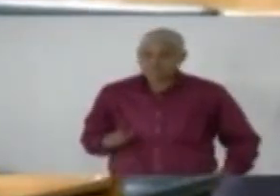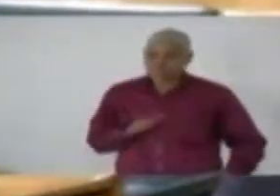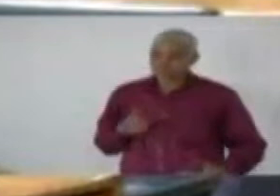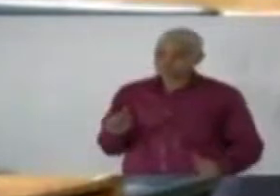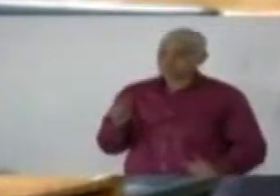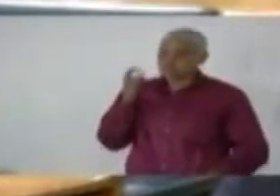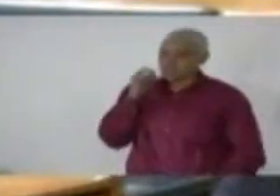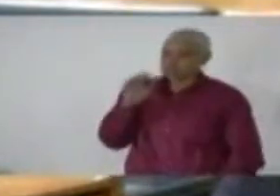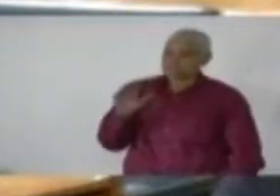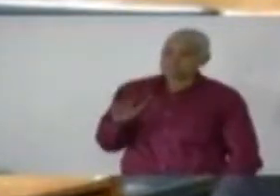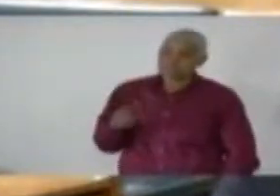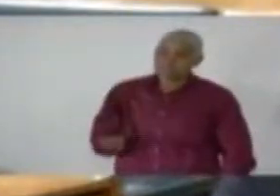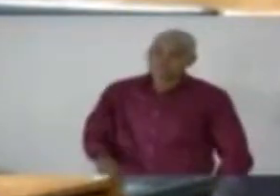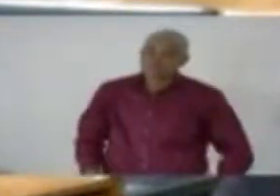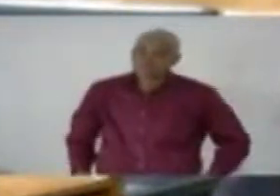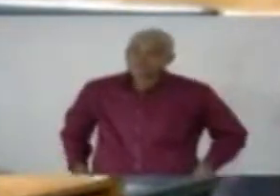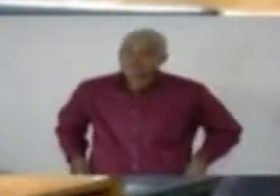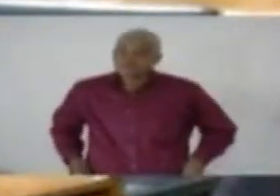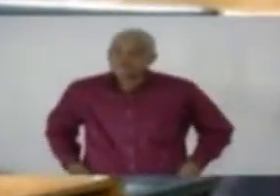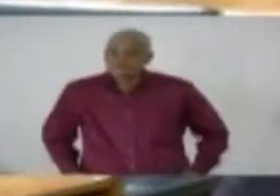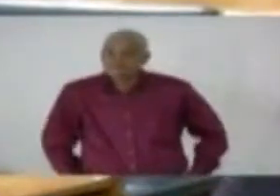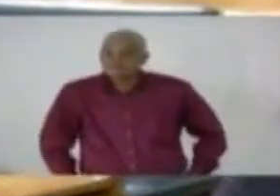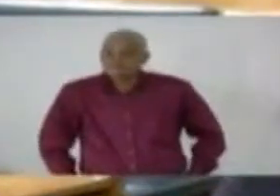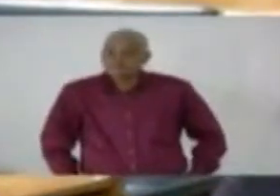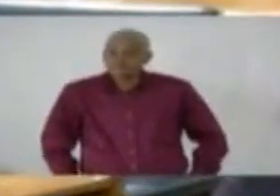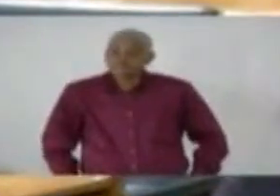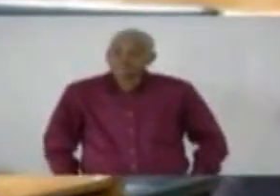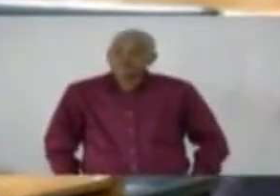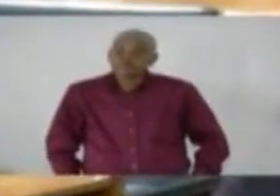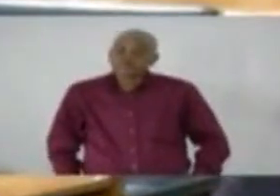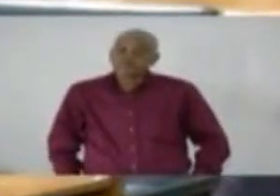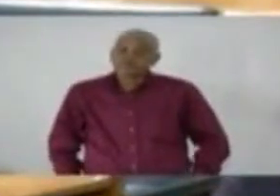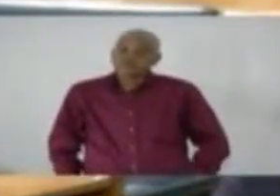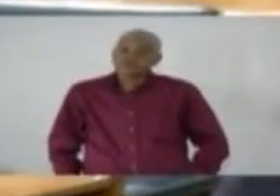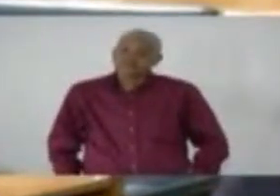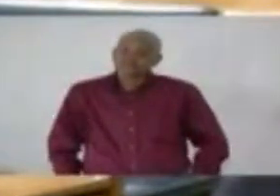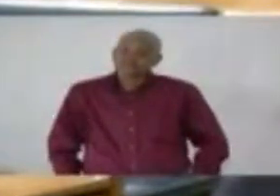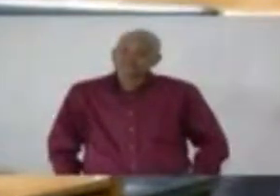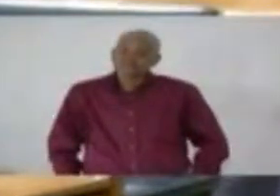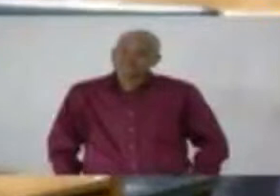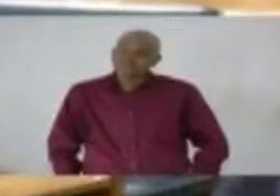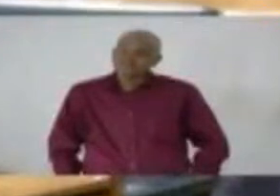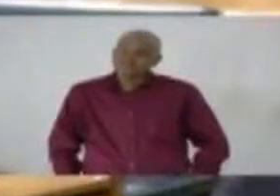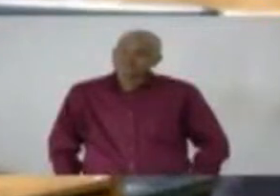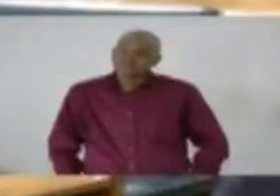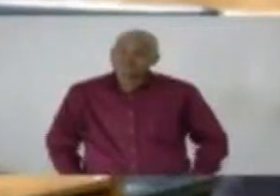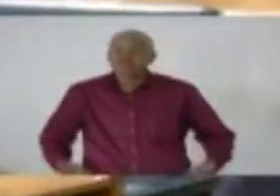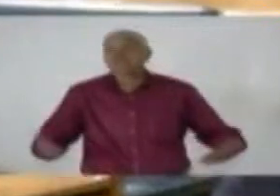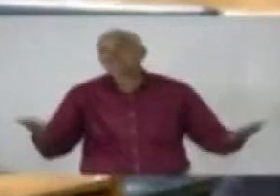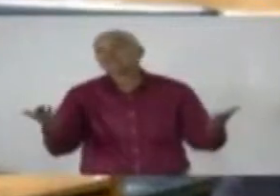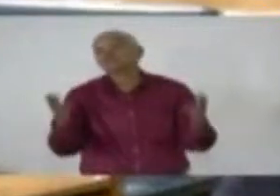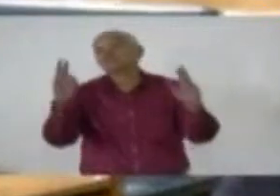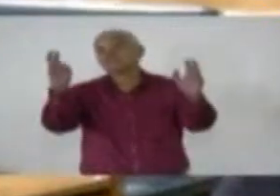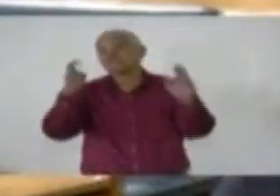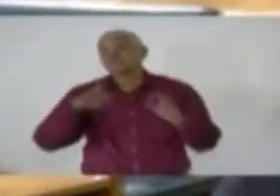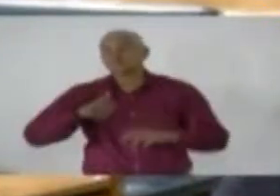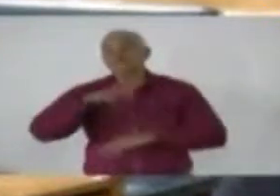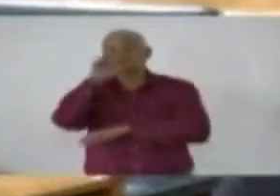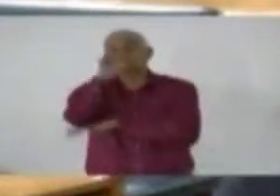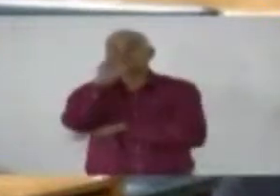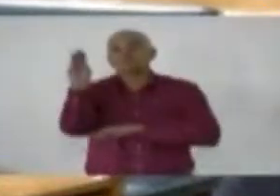Yes. But here is the issue. We have 3 million people in